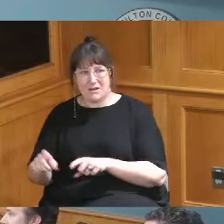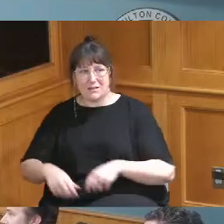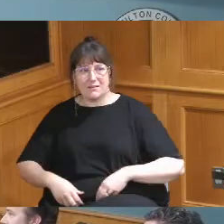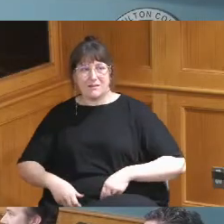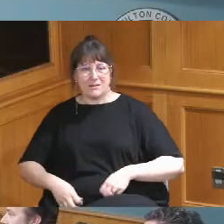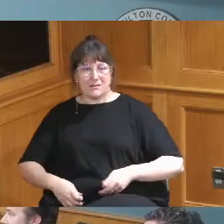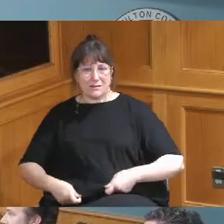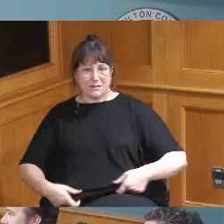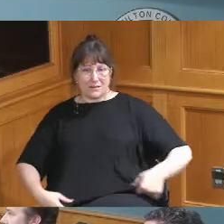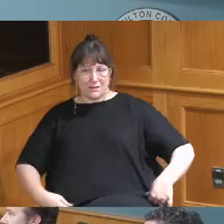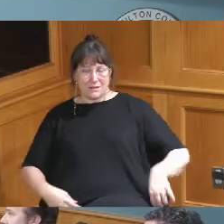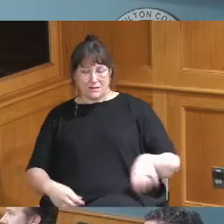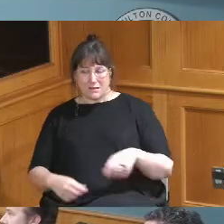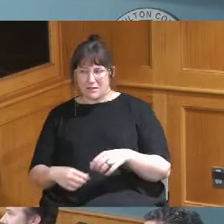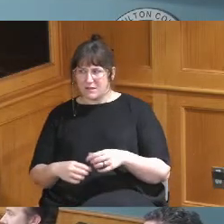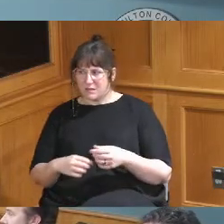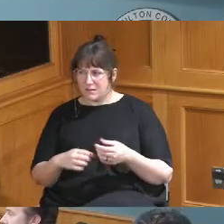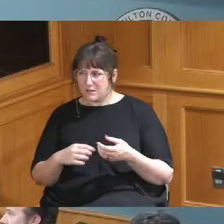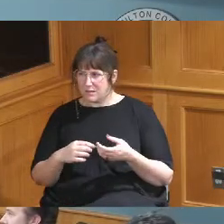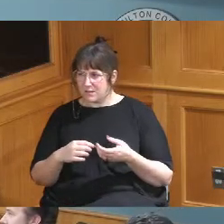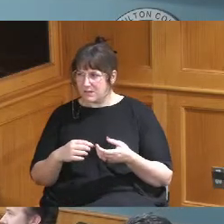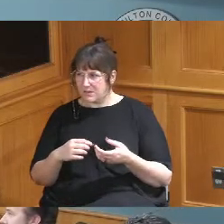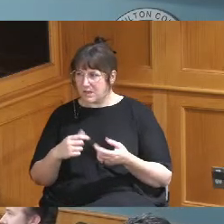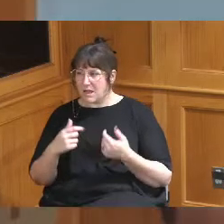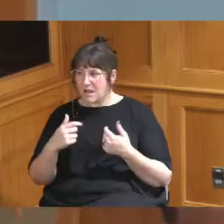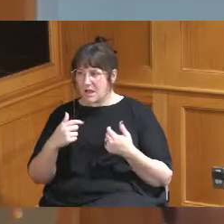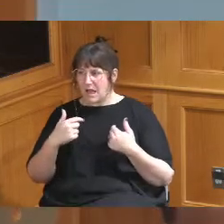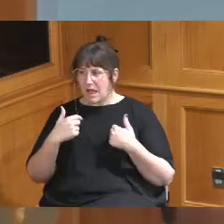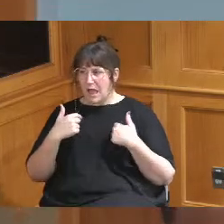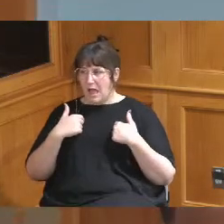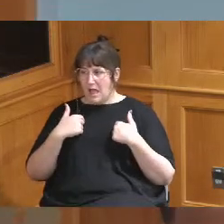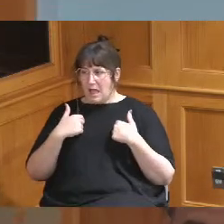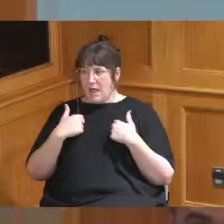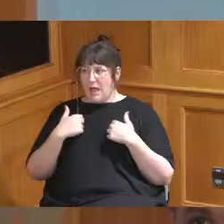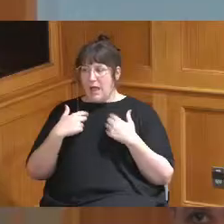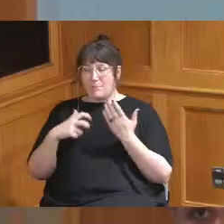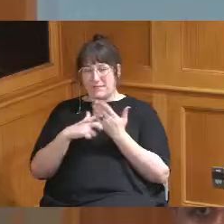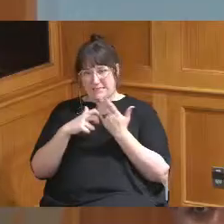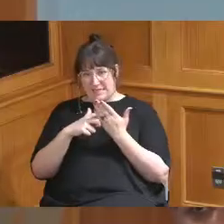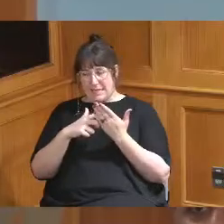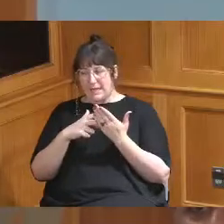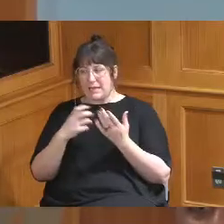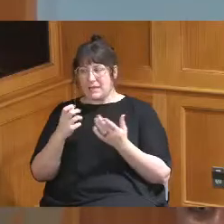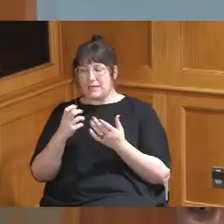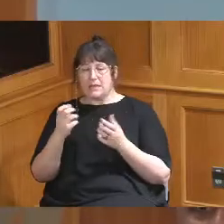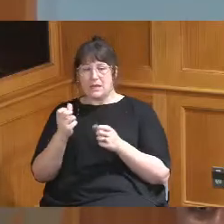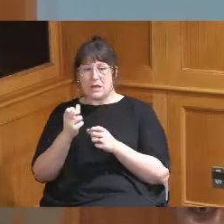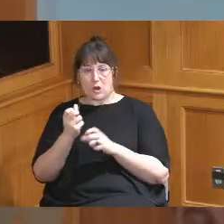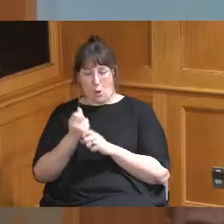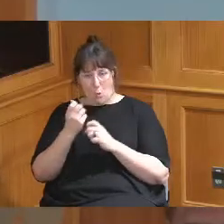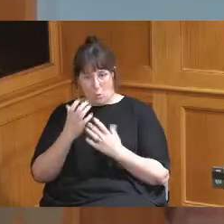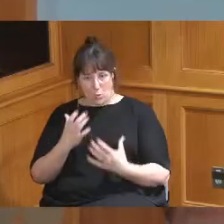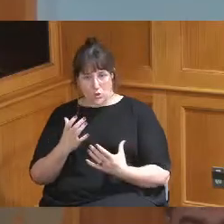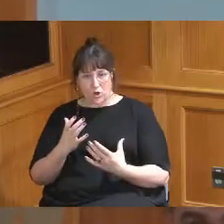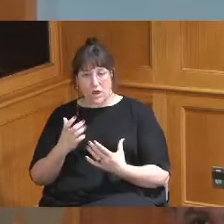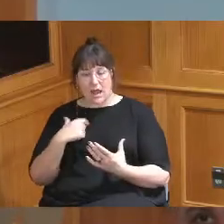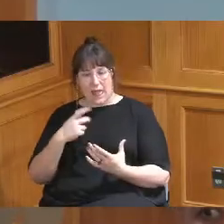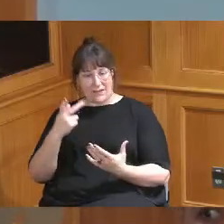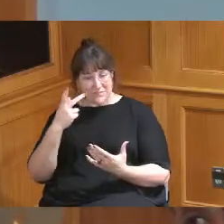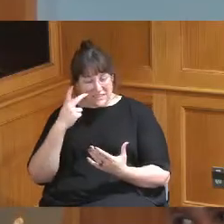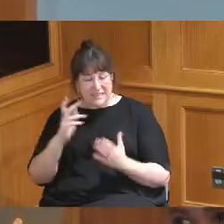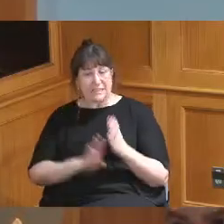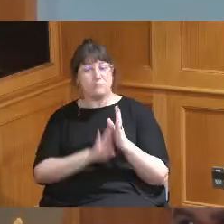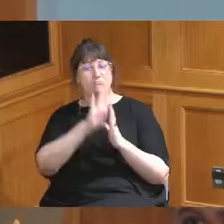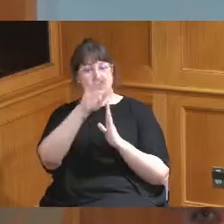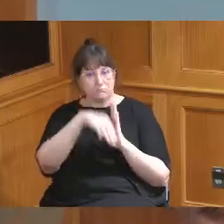Bengals fan since 1984. I've been a season ticket holder since 2018, and I've seen the highs and lows of this team. And